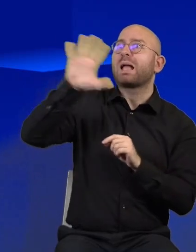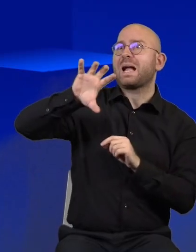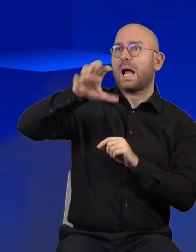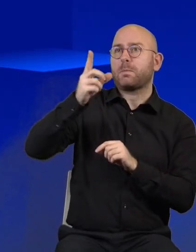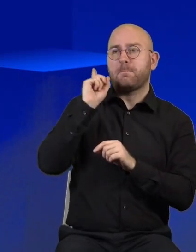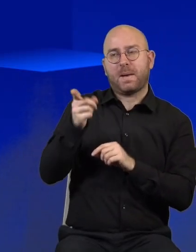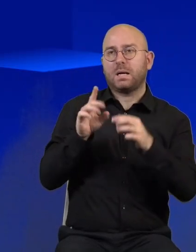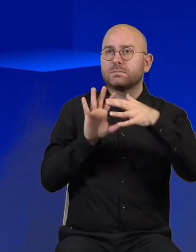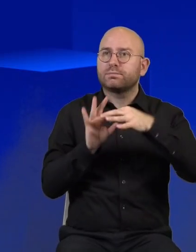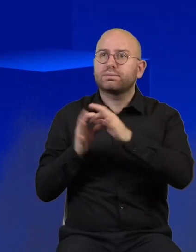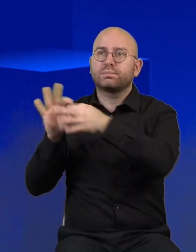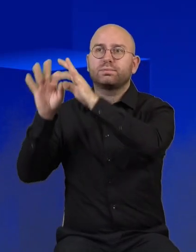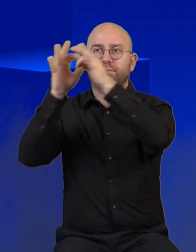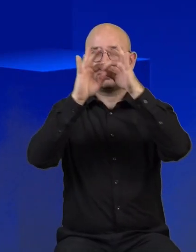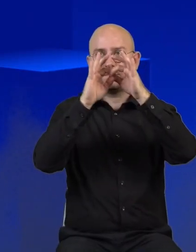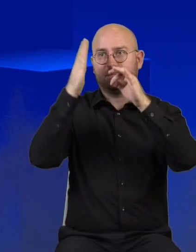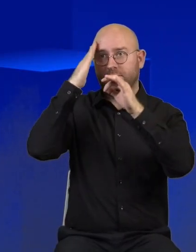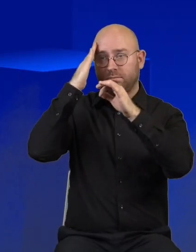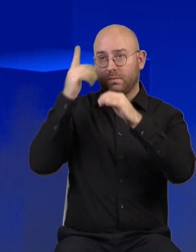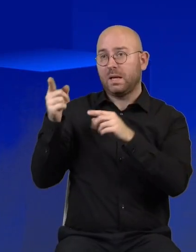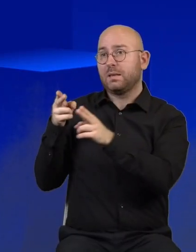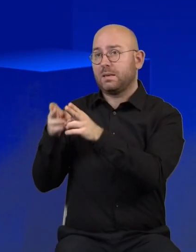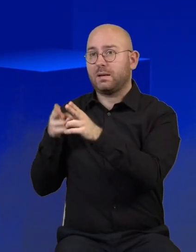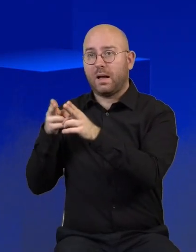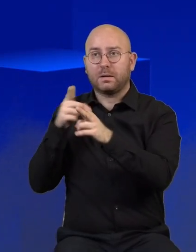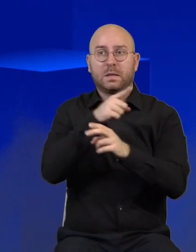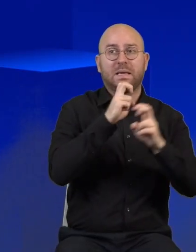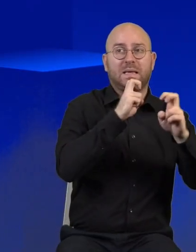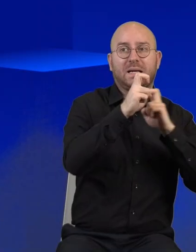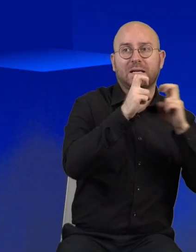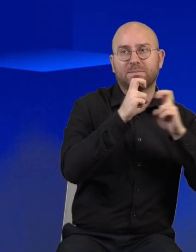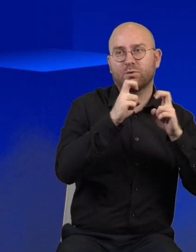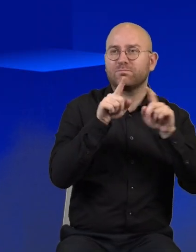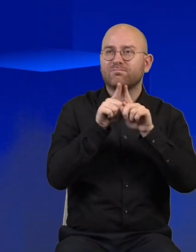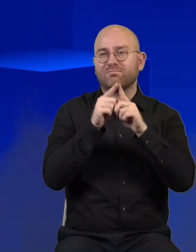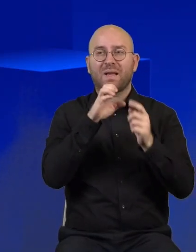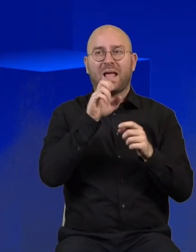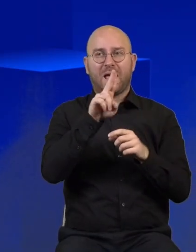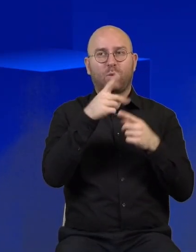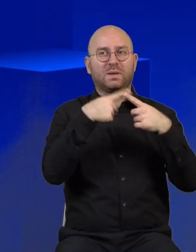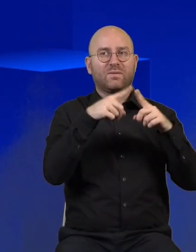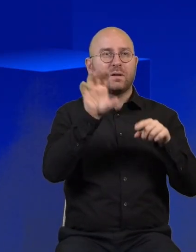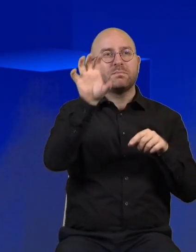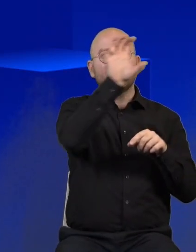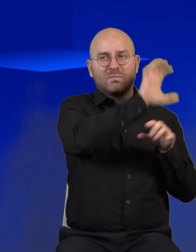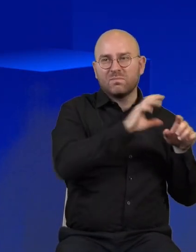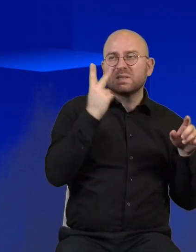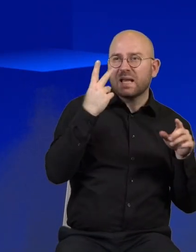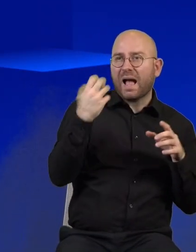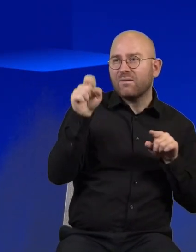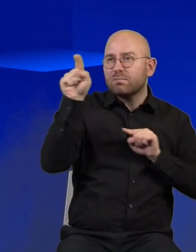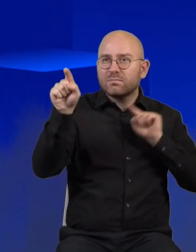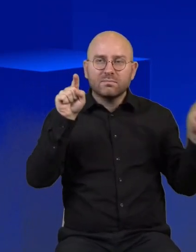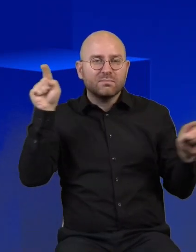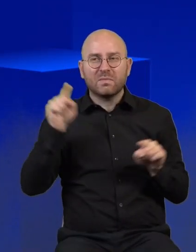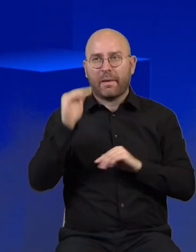like we all know. And also accessibility to education and healthcare services. Once